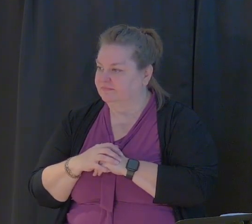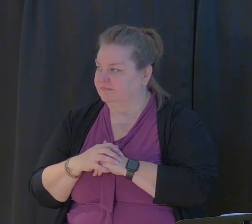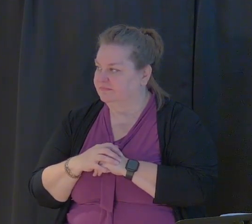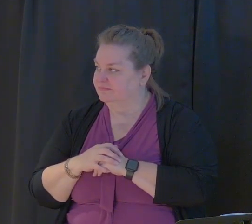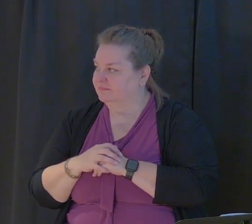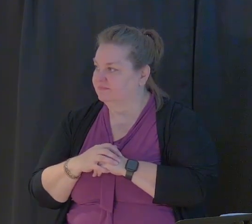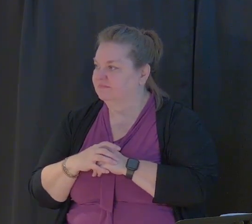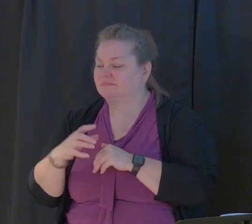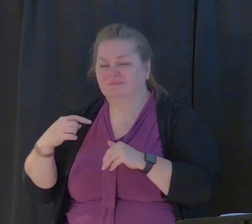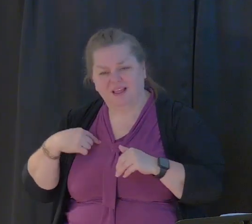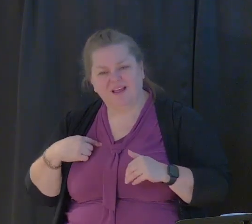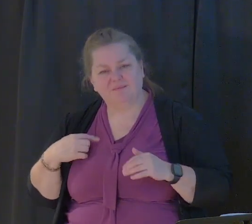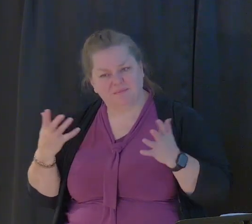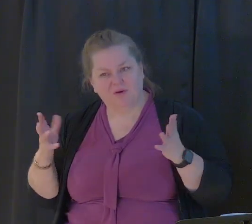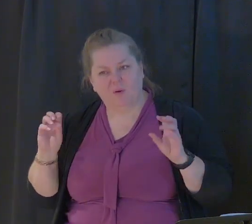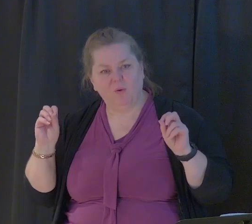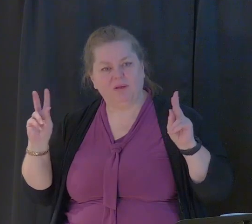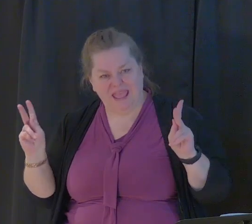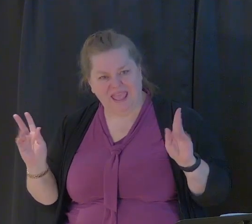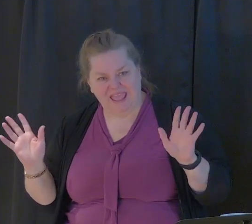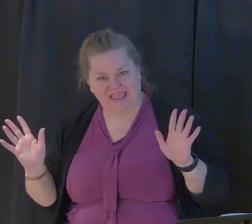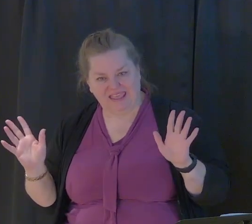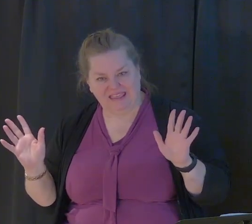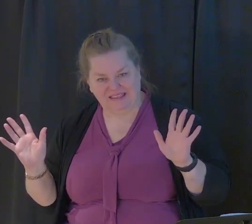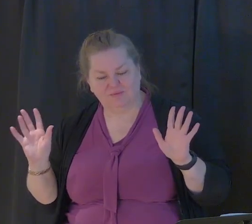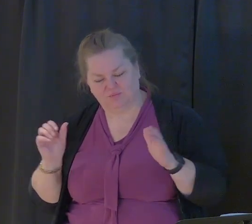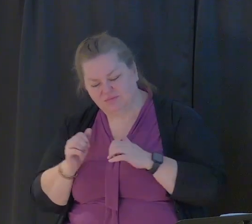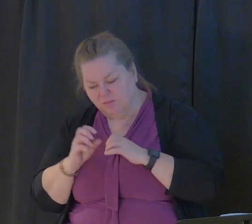And I was okay with it, except for one part of it.